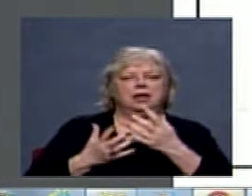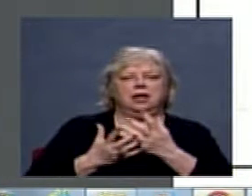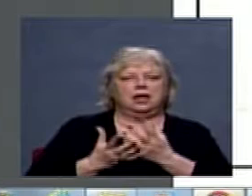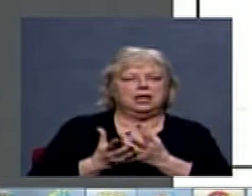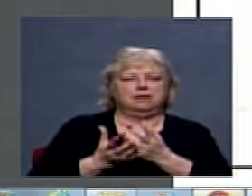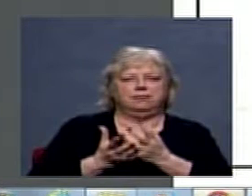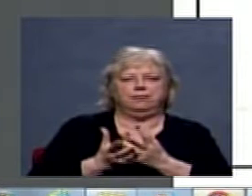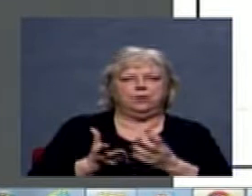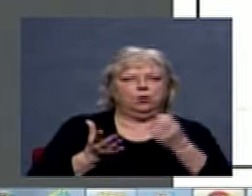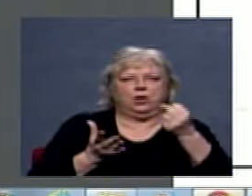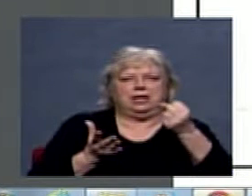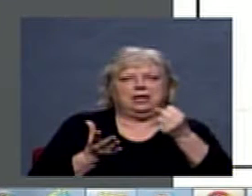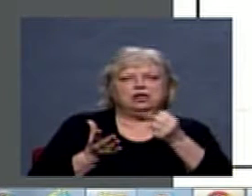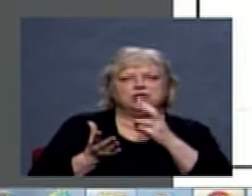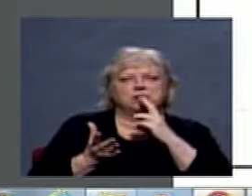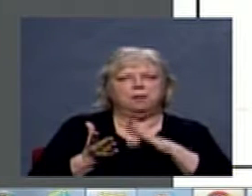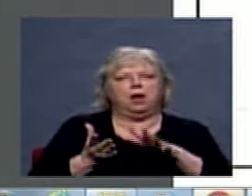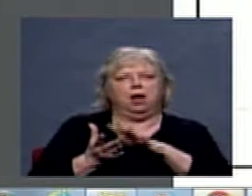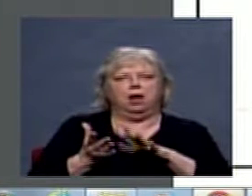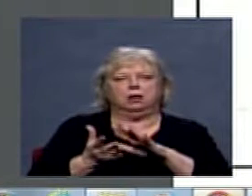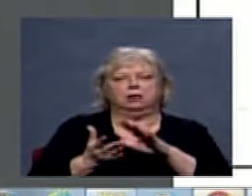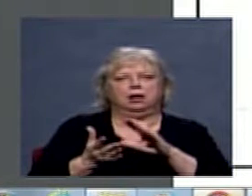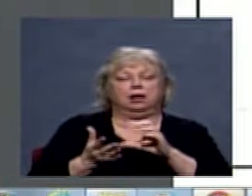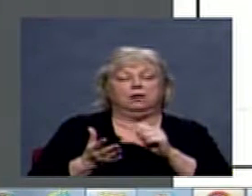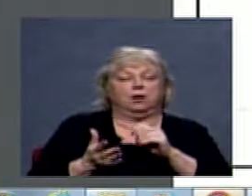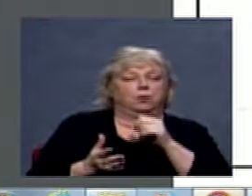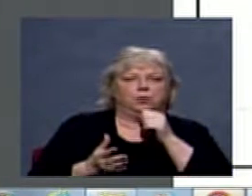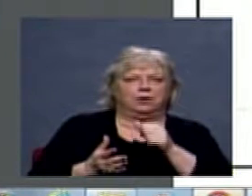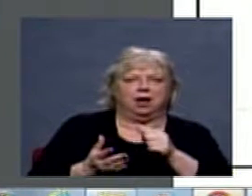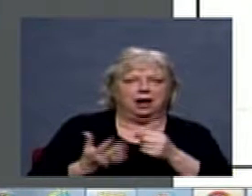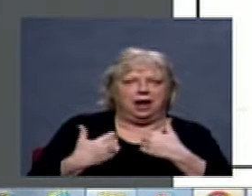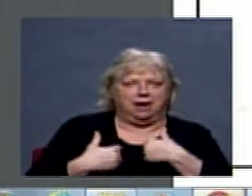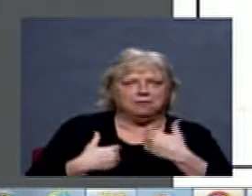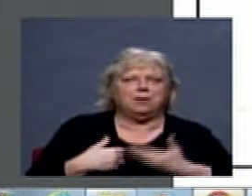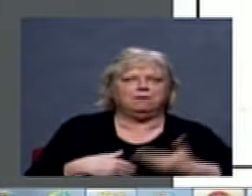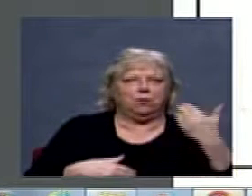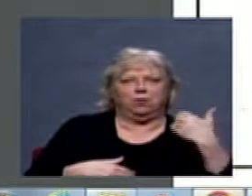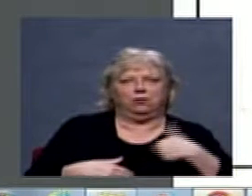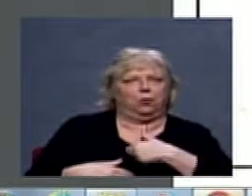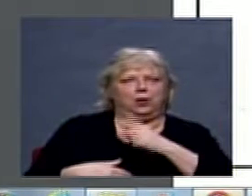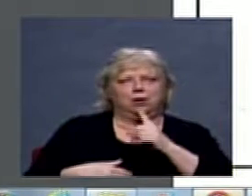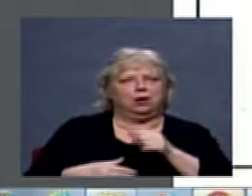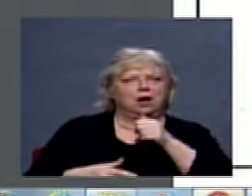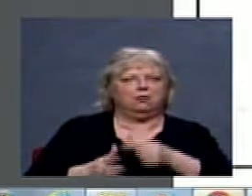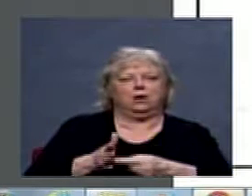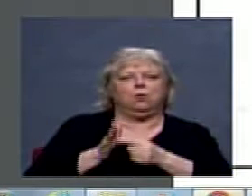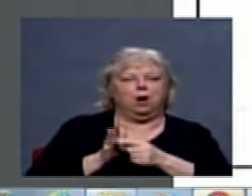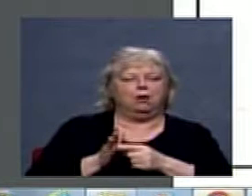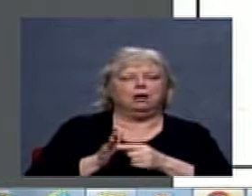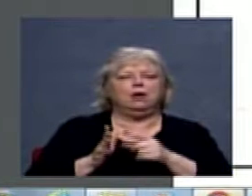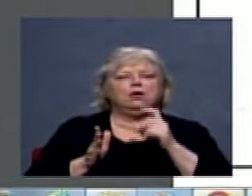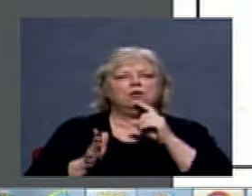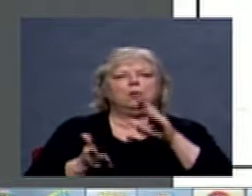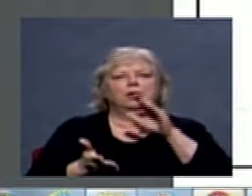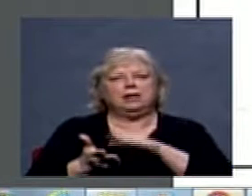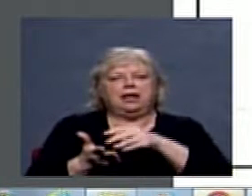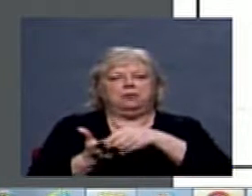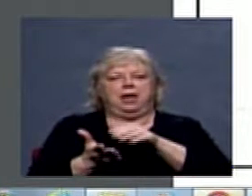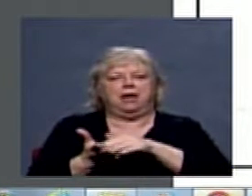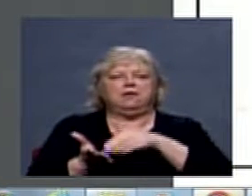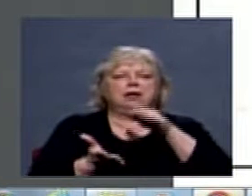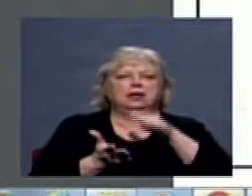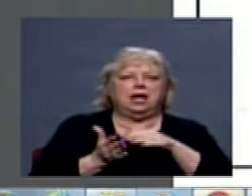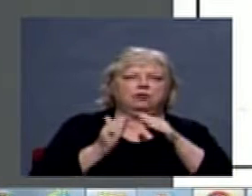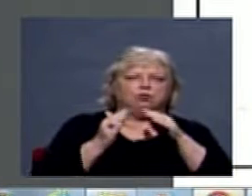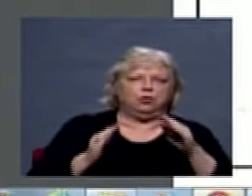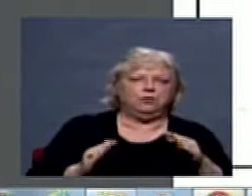to maintain that. It's simply, it's less than, less paving and less rooftop than was there